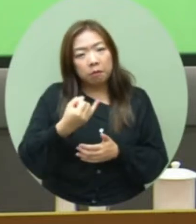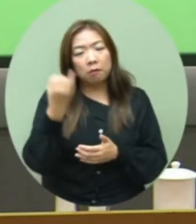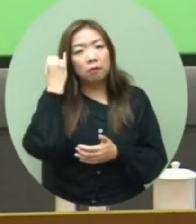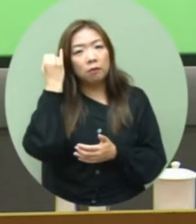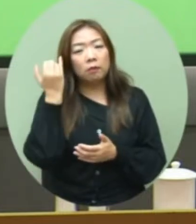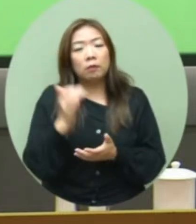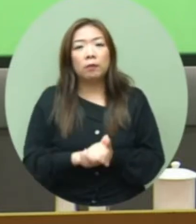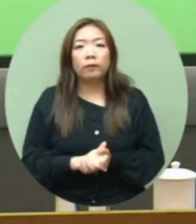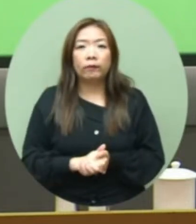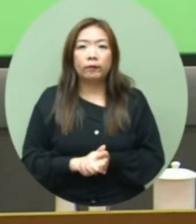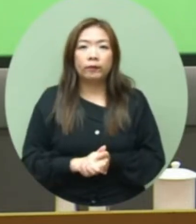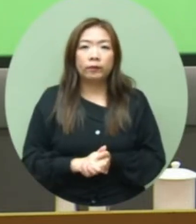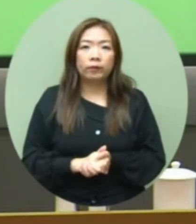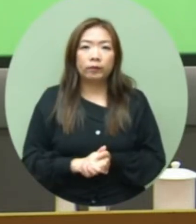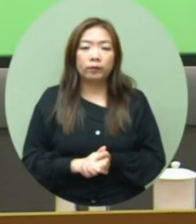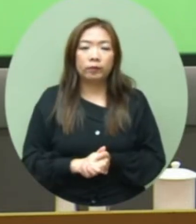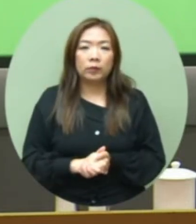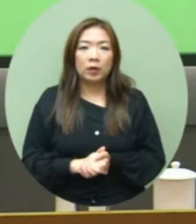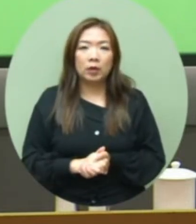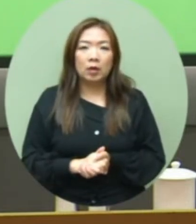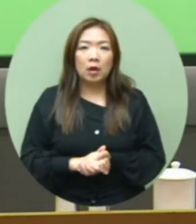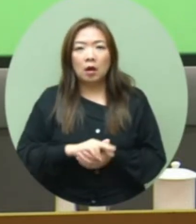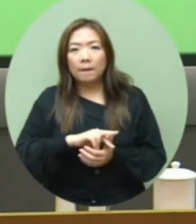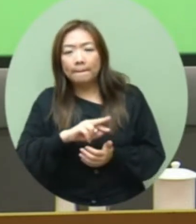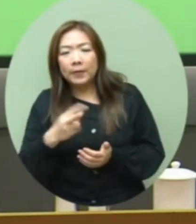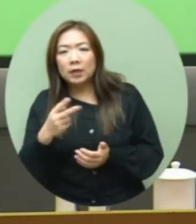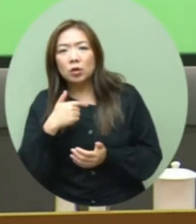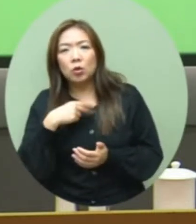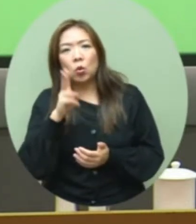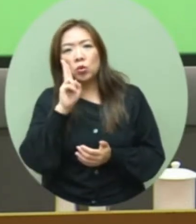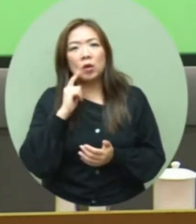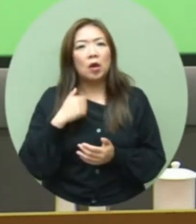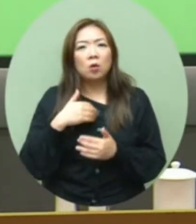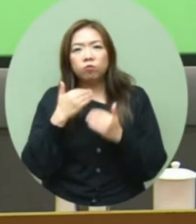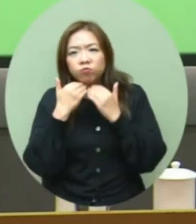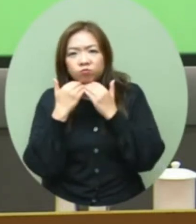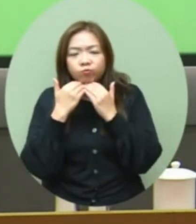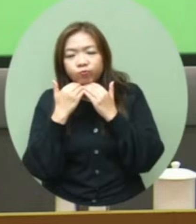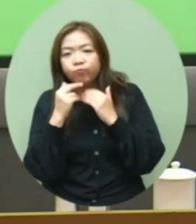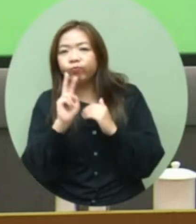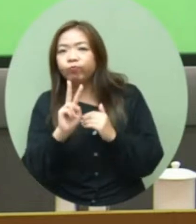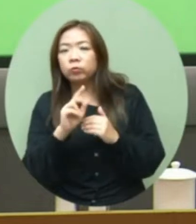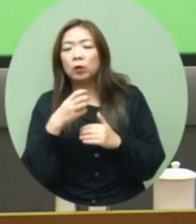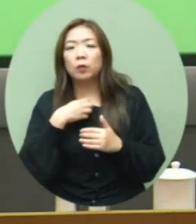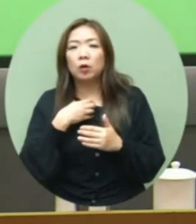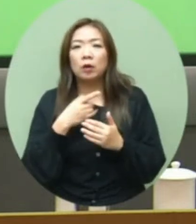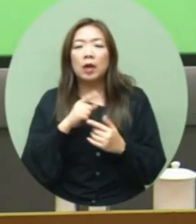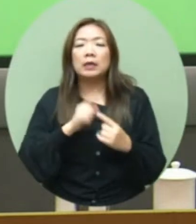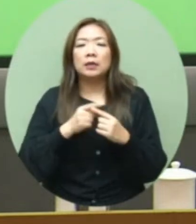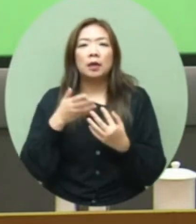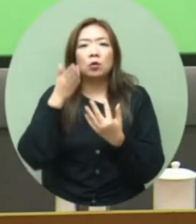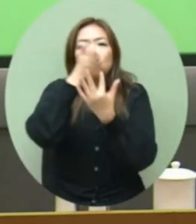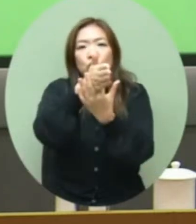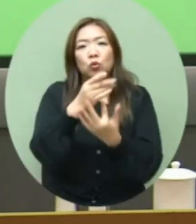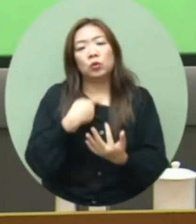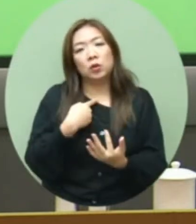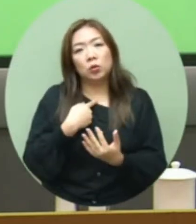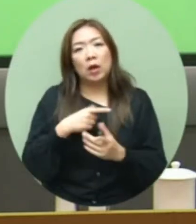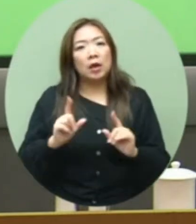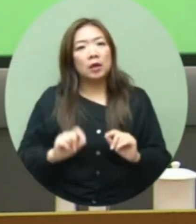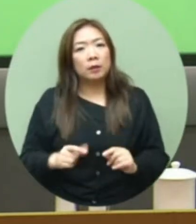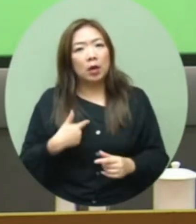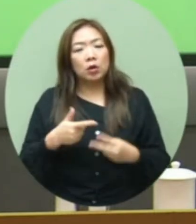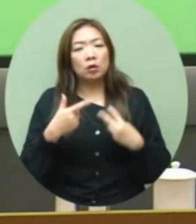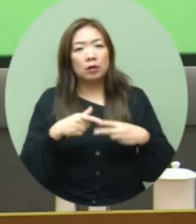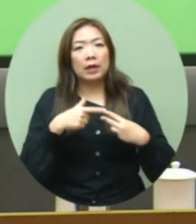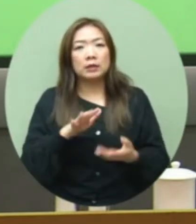but they're not sure whether they will succeed in filing an application. So we feel that we have to